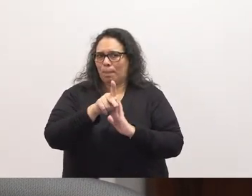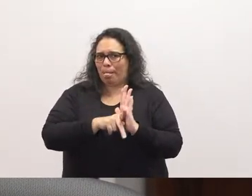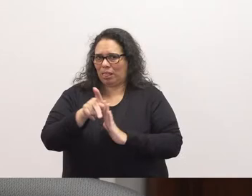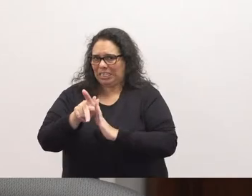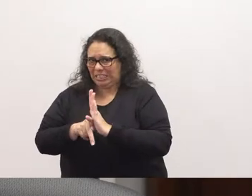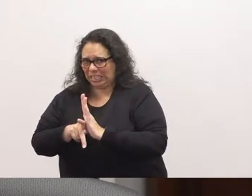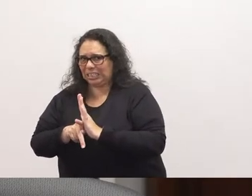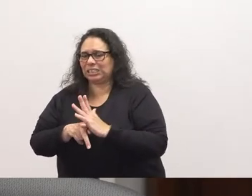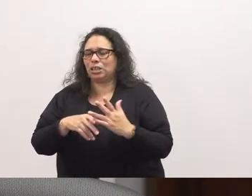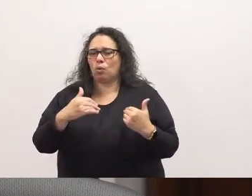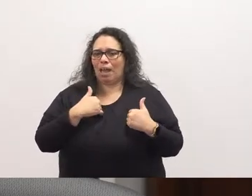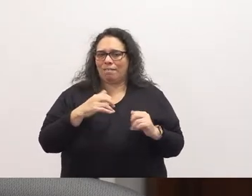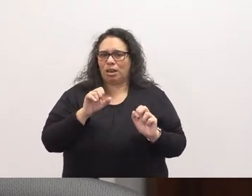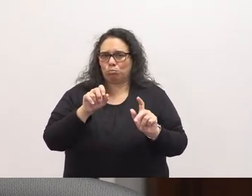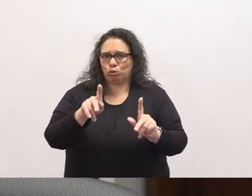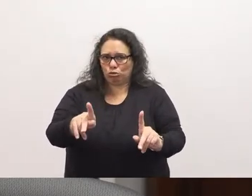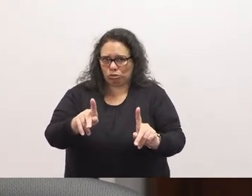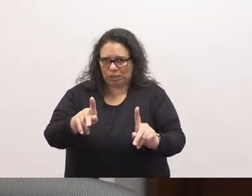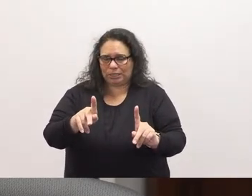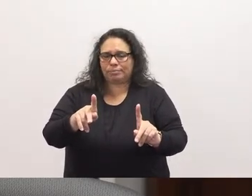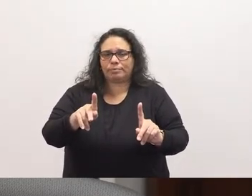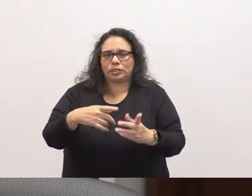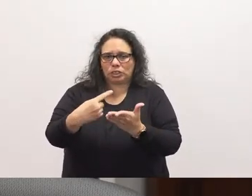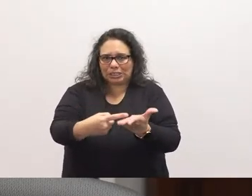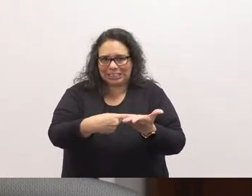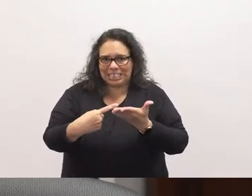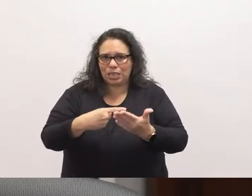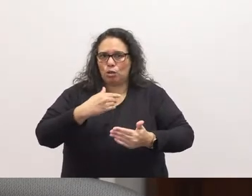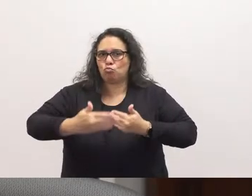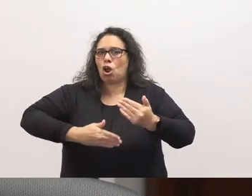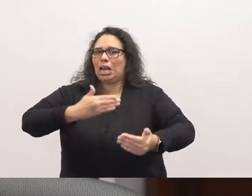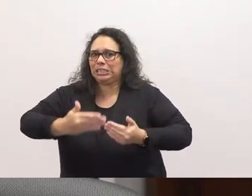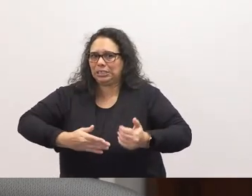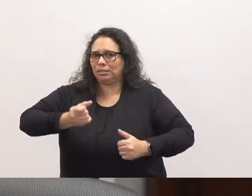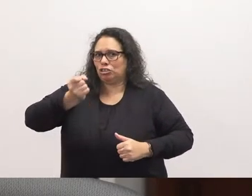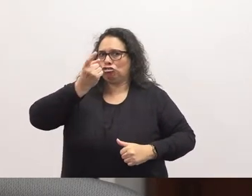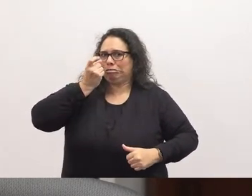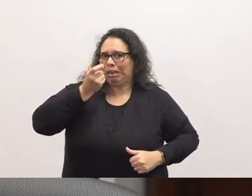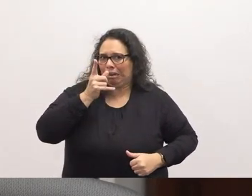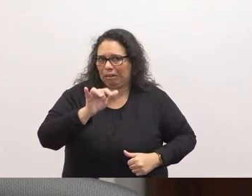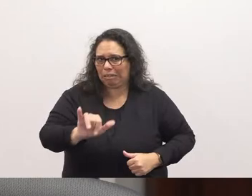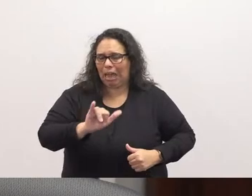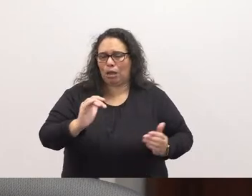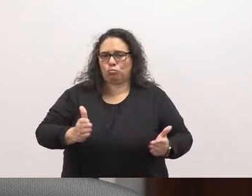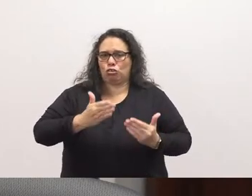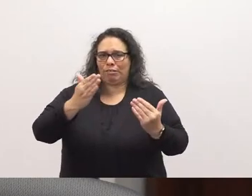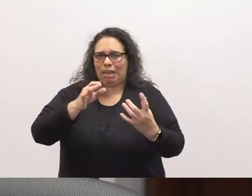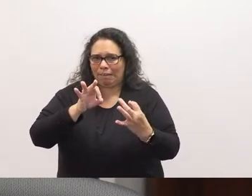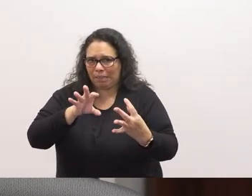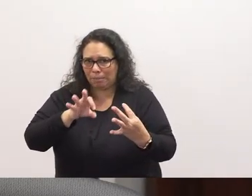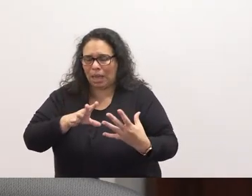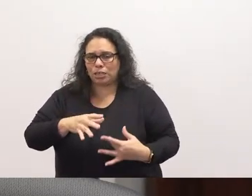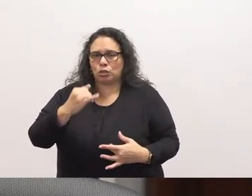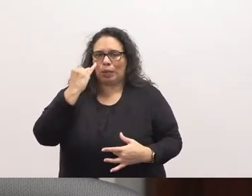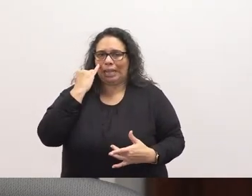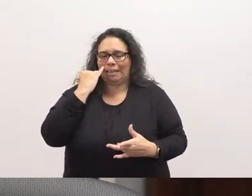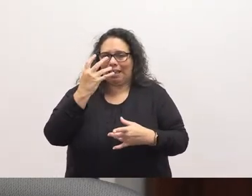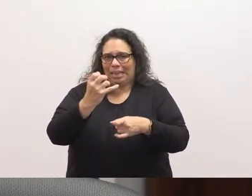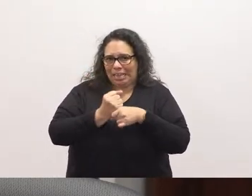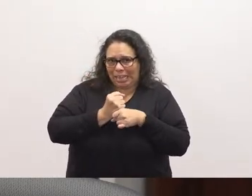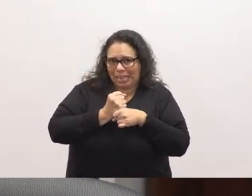so that we have an opportunity to discuss the process, get an understanding of it, provide some feedback. So if I can get